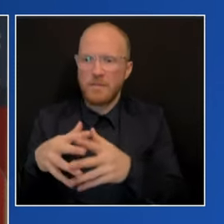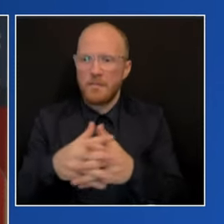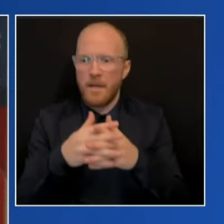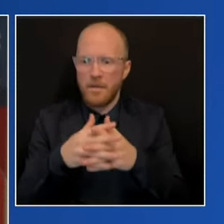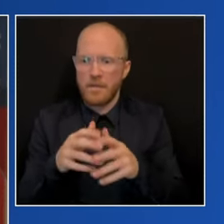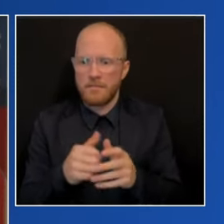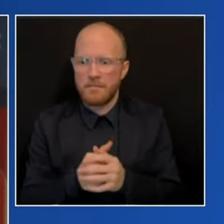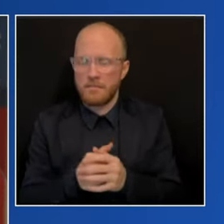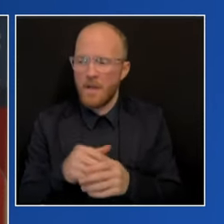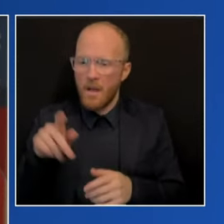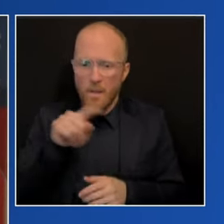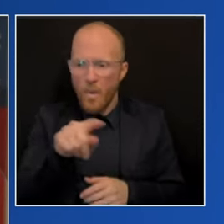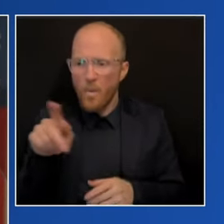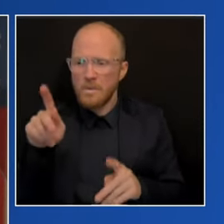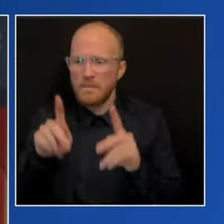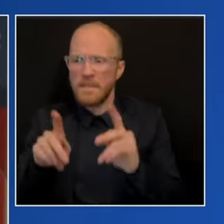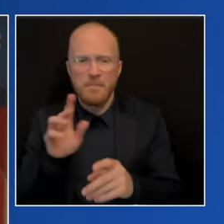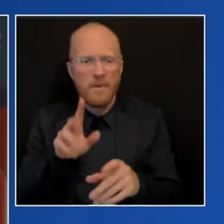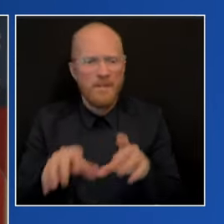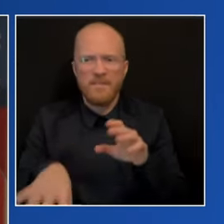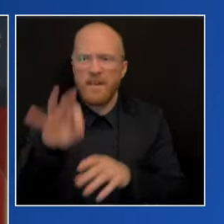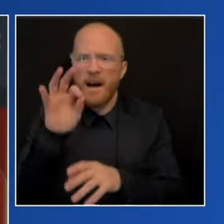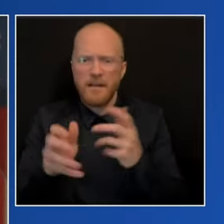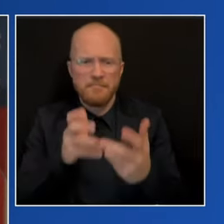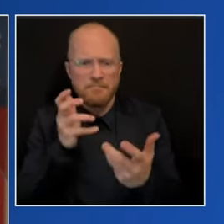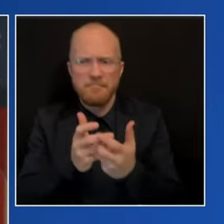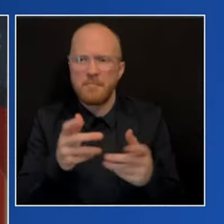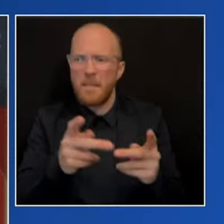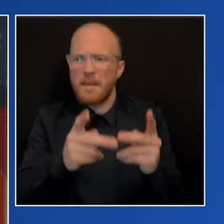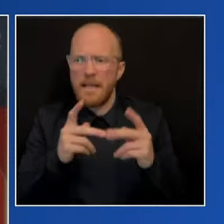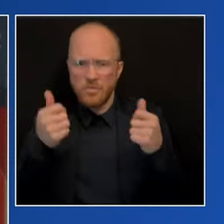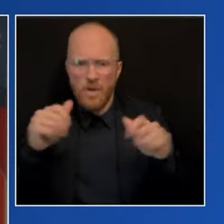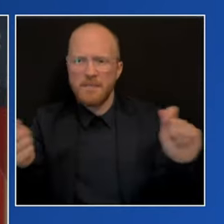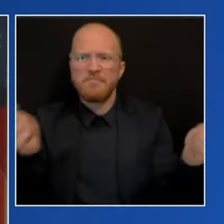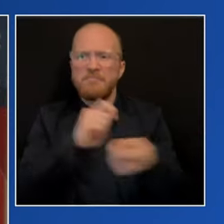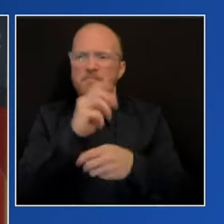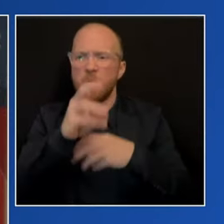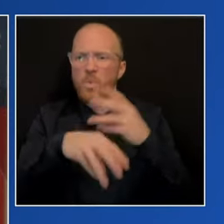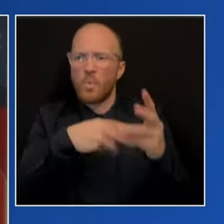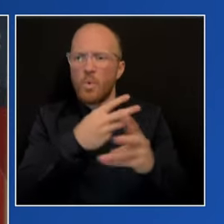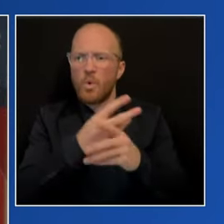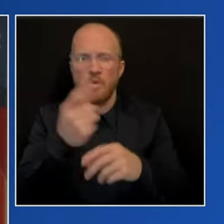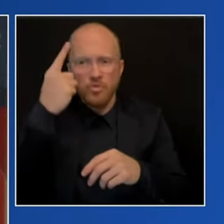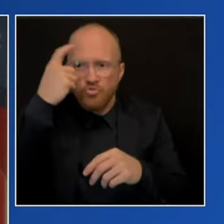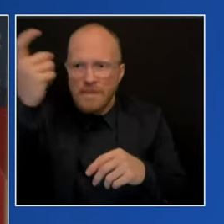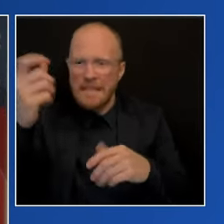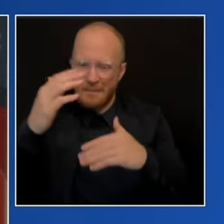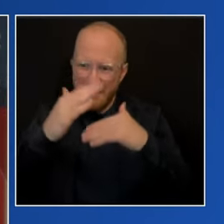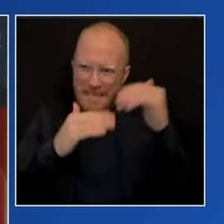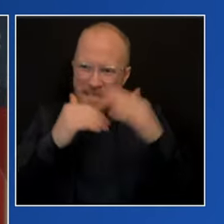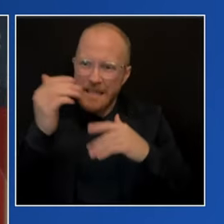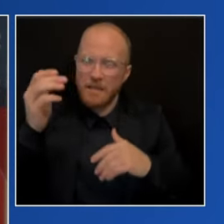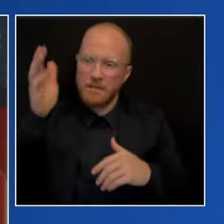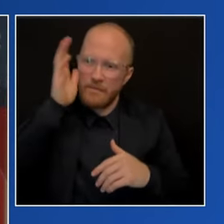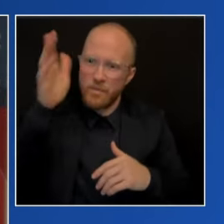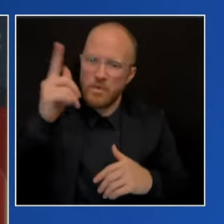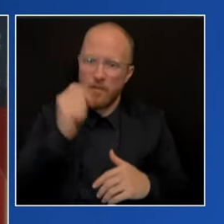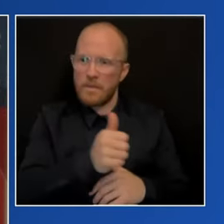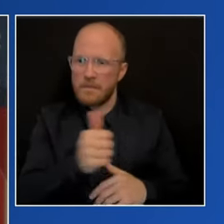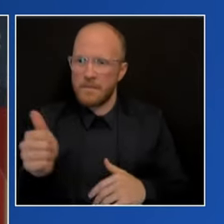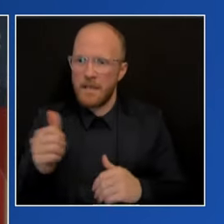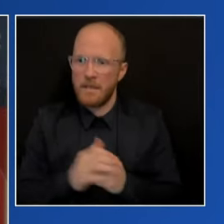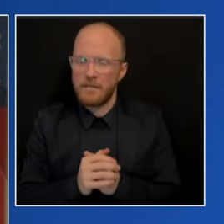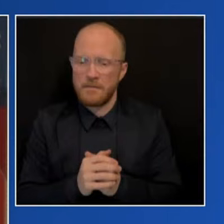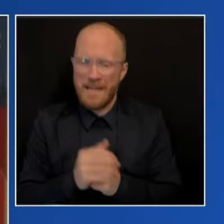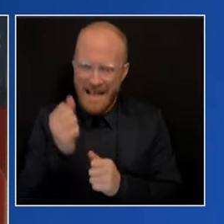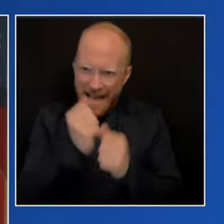their place in a changing world, and dream and build a future that not only they, but all people deserve a